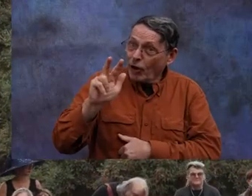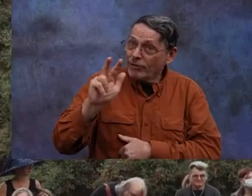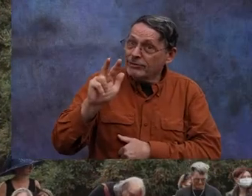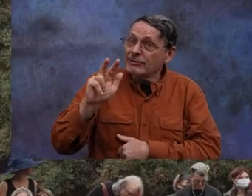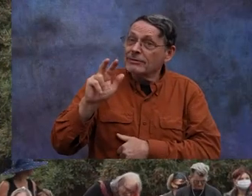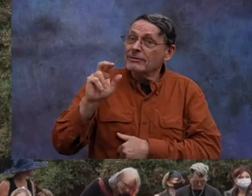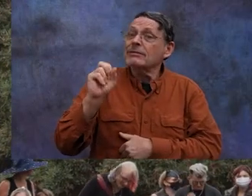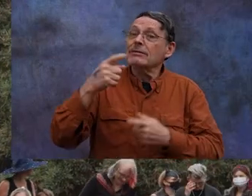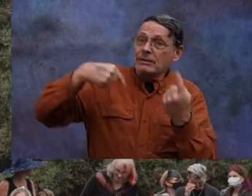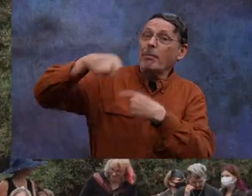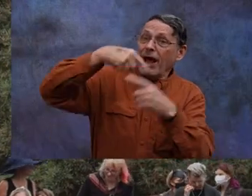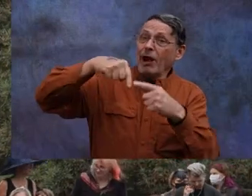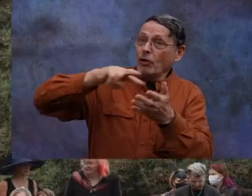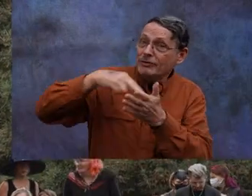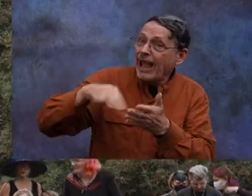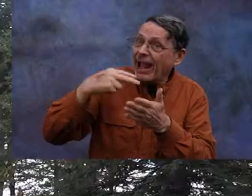dance ritual.